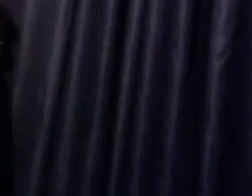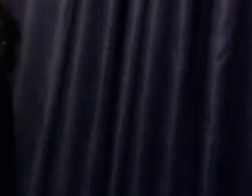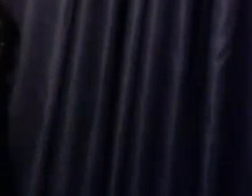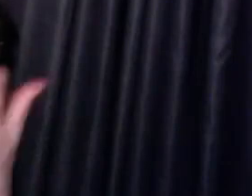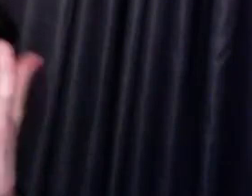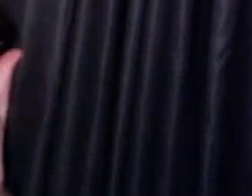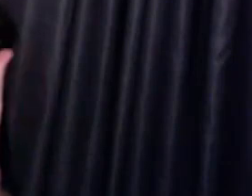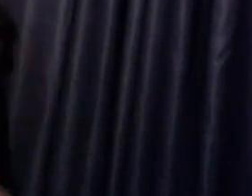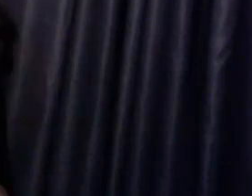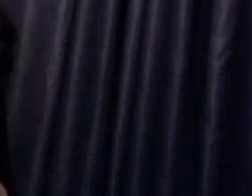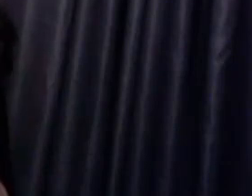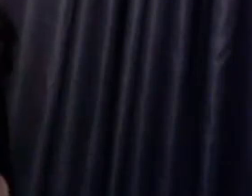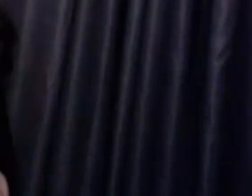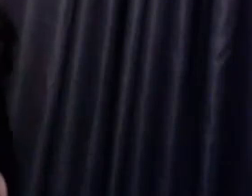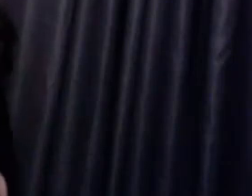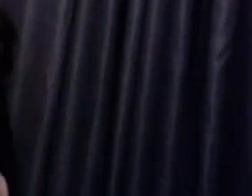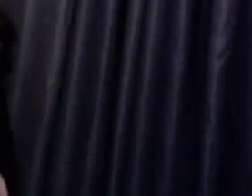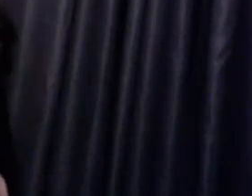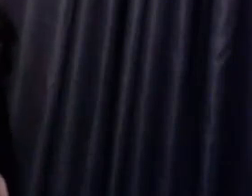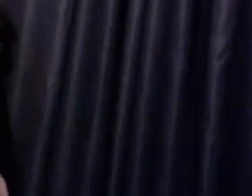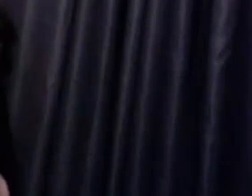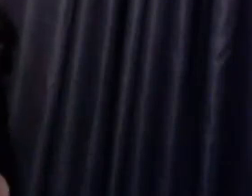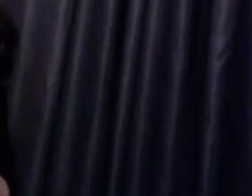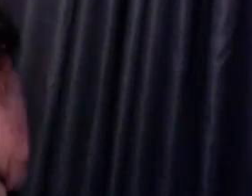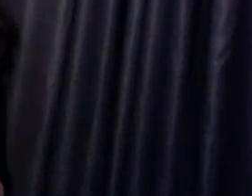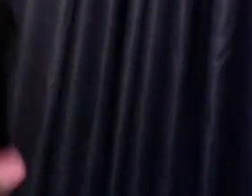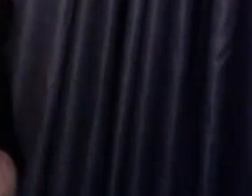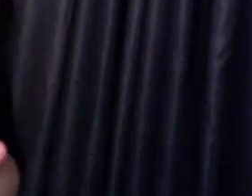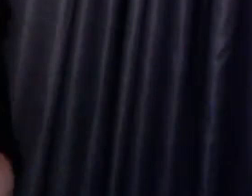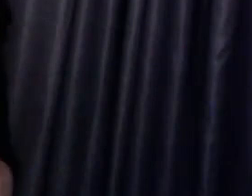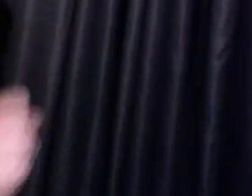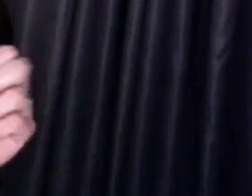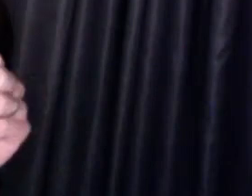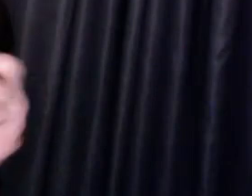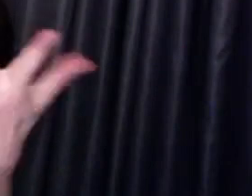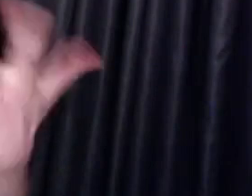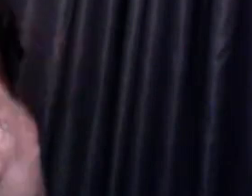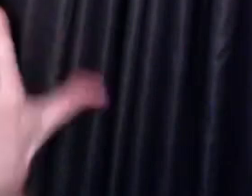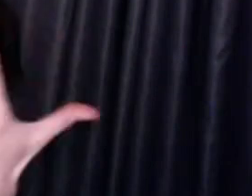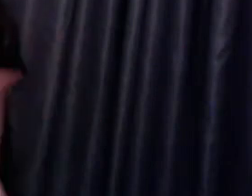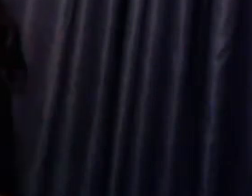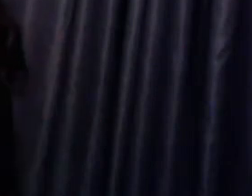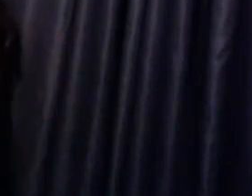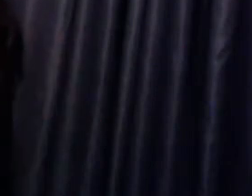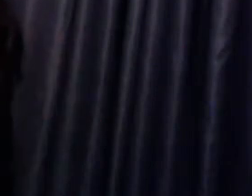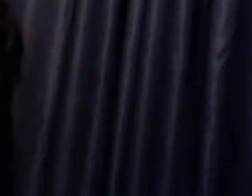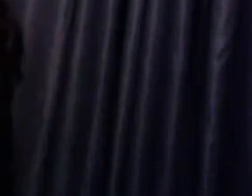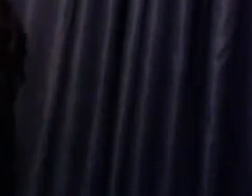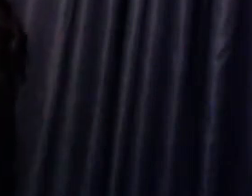to save the chat themselves and not wait for us to send the resources, if you go